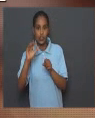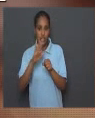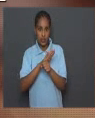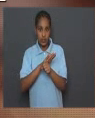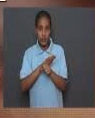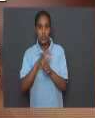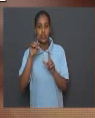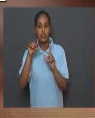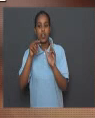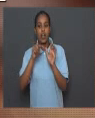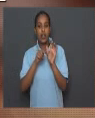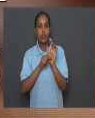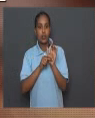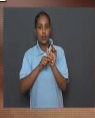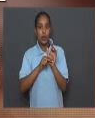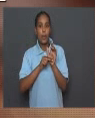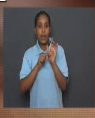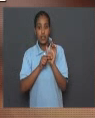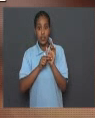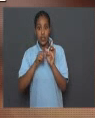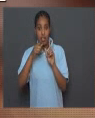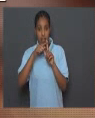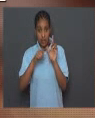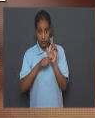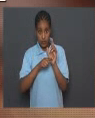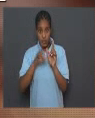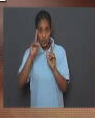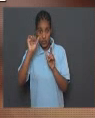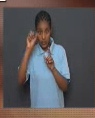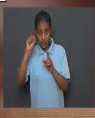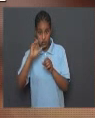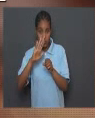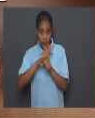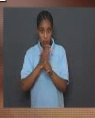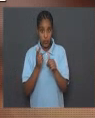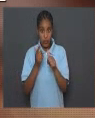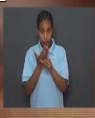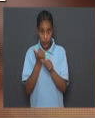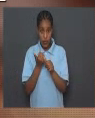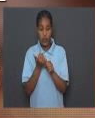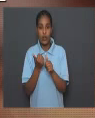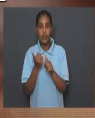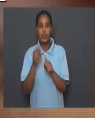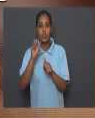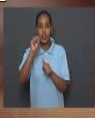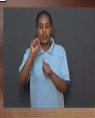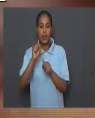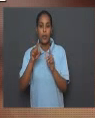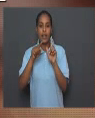anode, hydroxide minus ions are discharged before sulfate minus